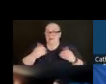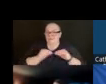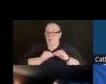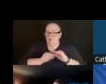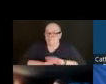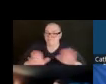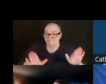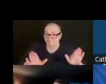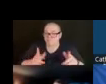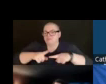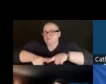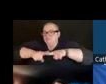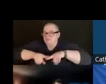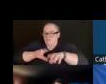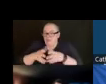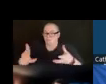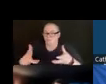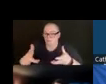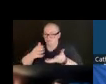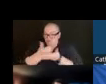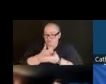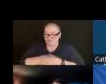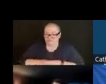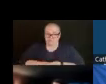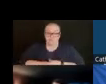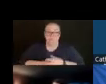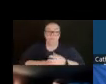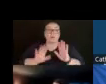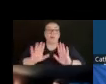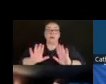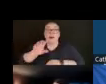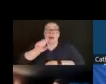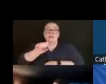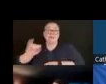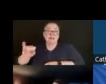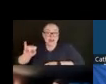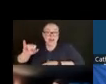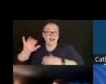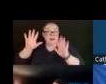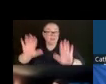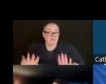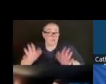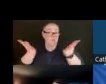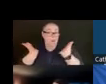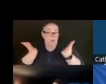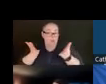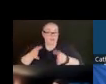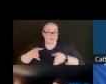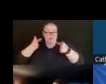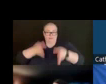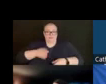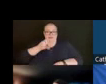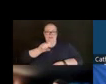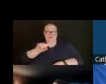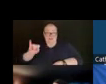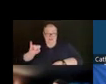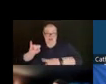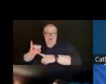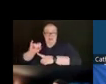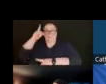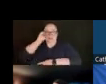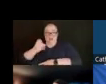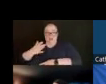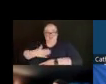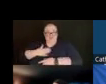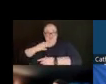a great thing about SSI is a person who is receiving SSI on the basis of their own